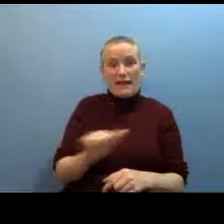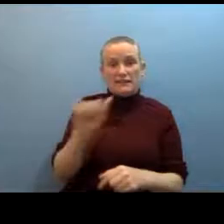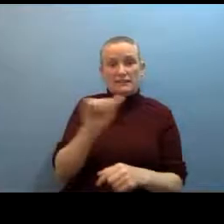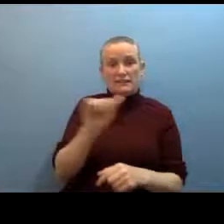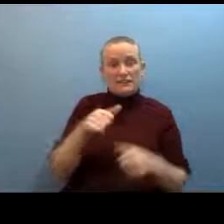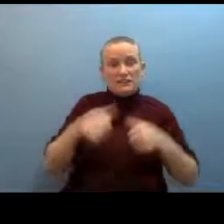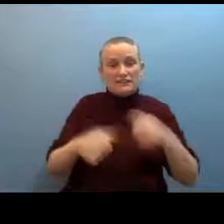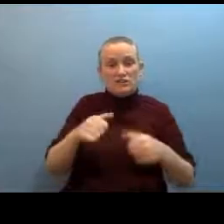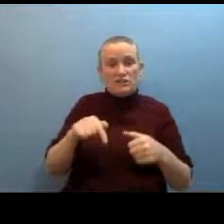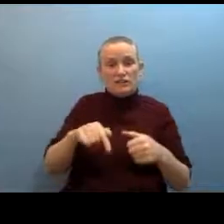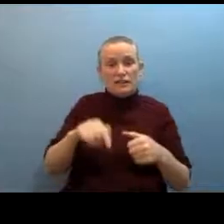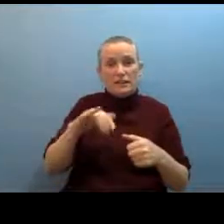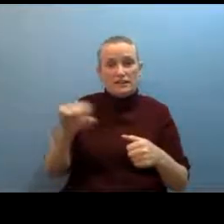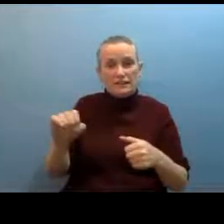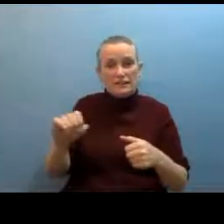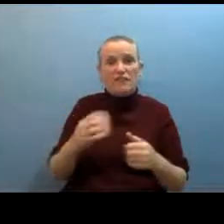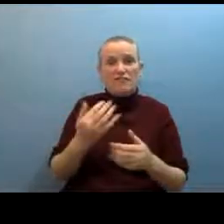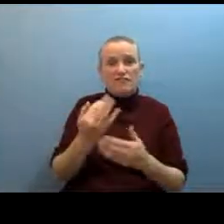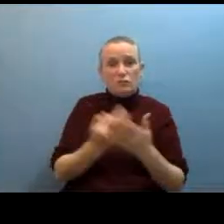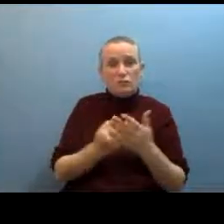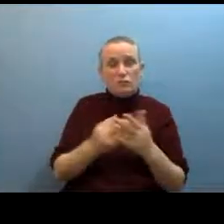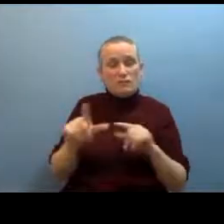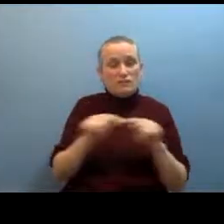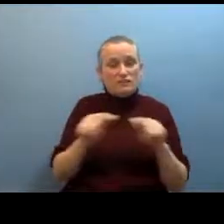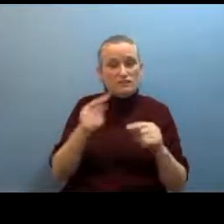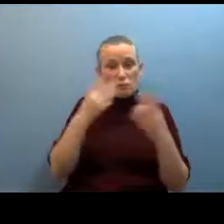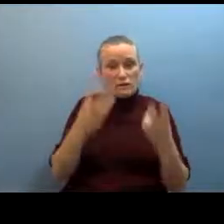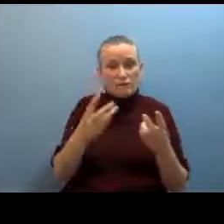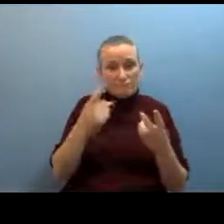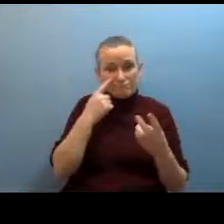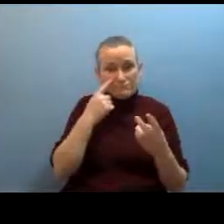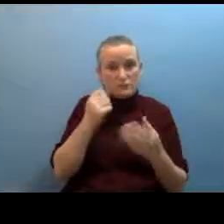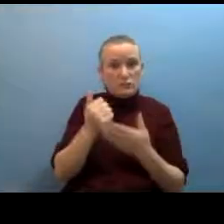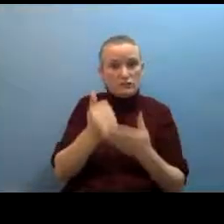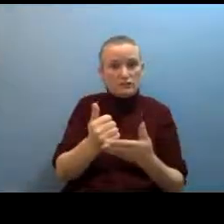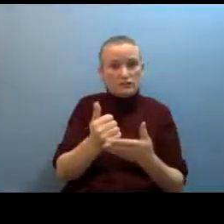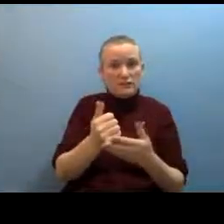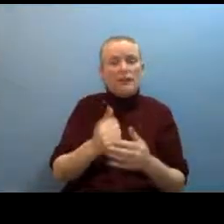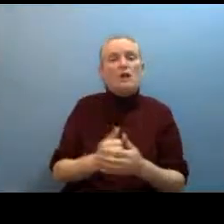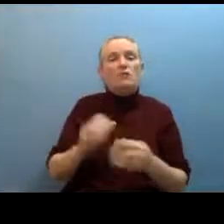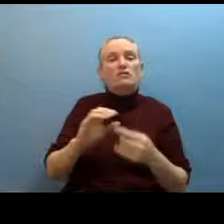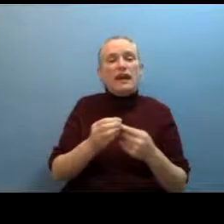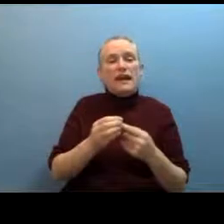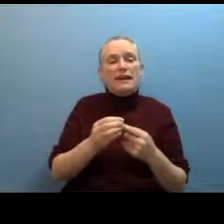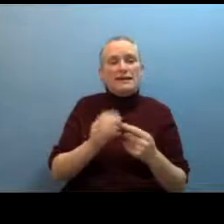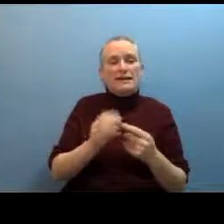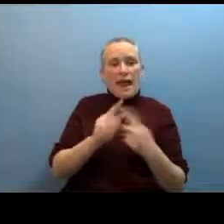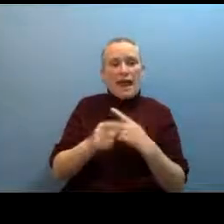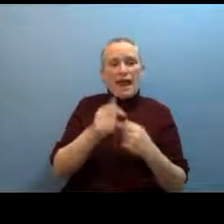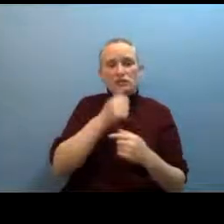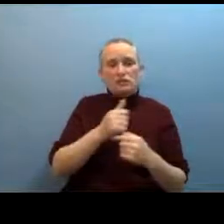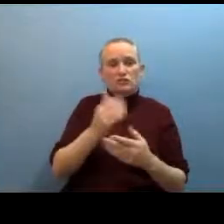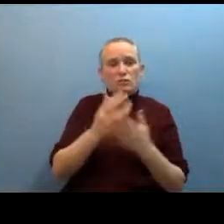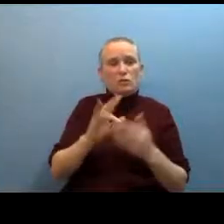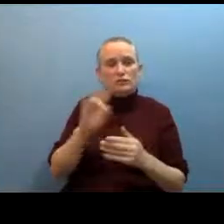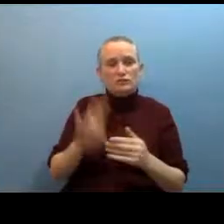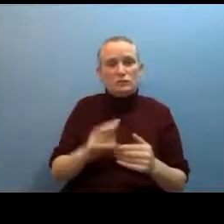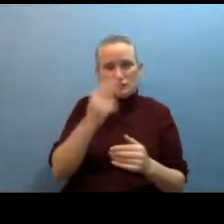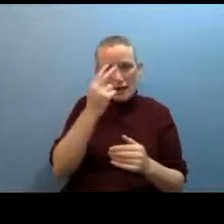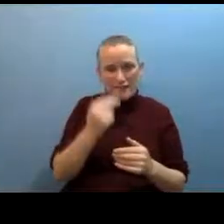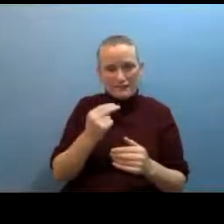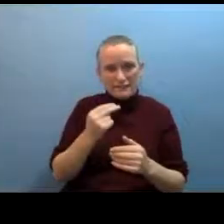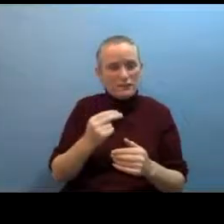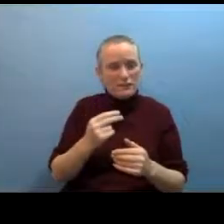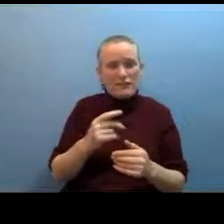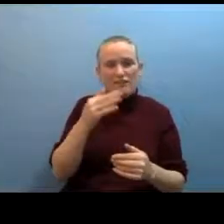if you are looking for specific support. And we'll try and answer some of your questions tonight, but if we don't get to them and you want to email directly to